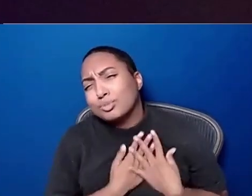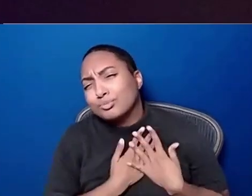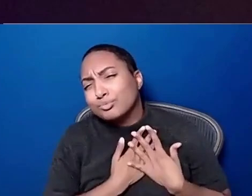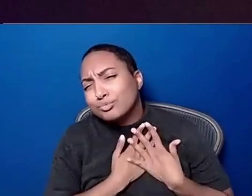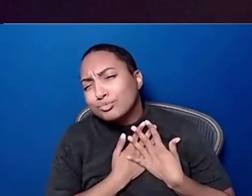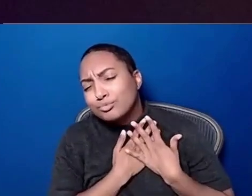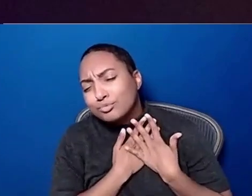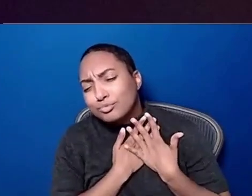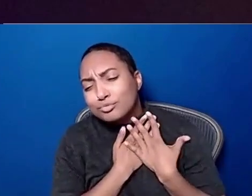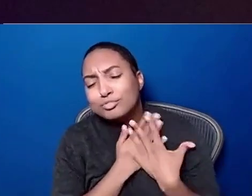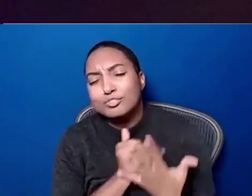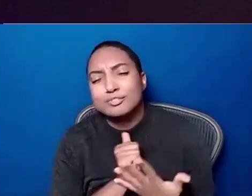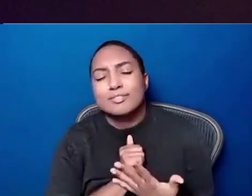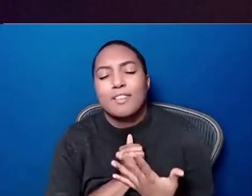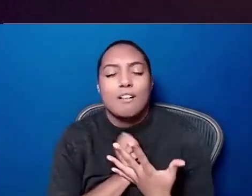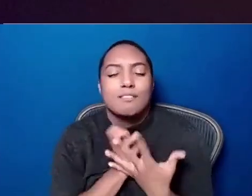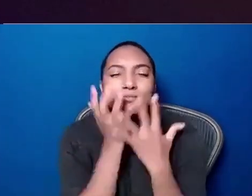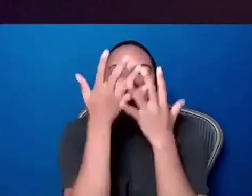it.